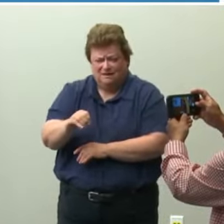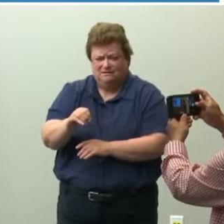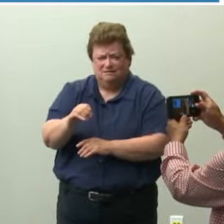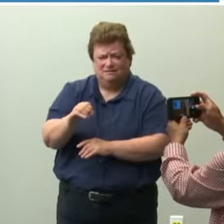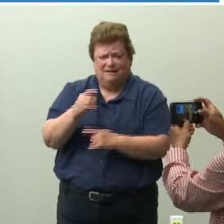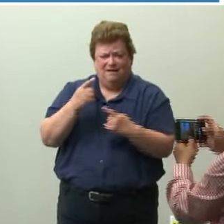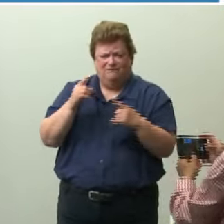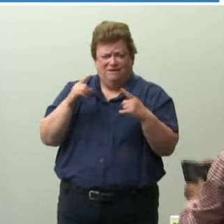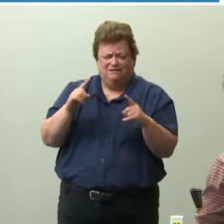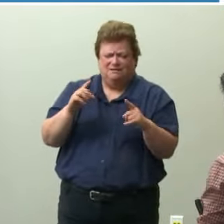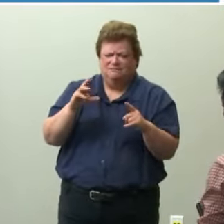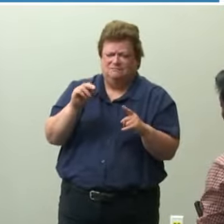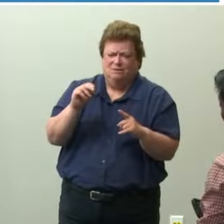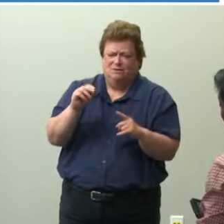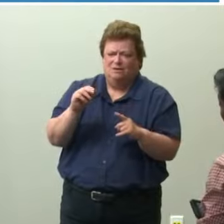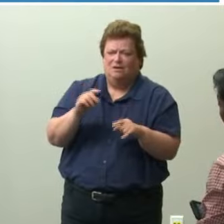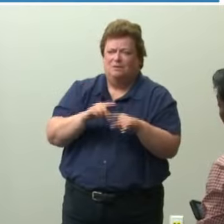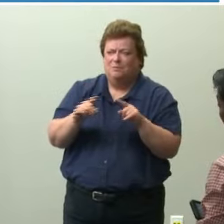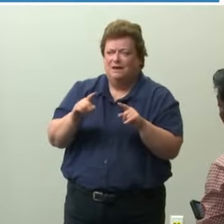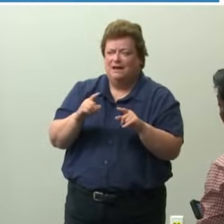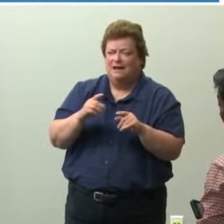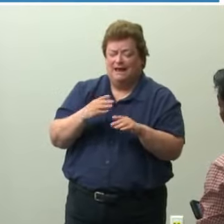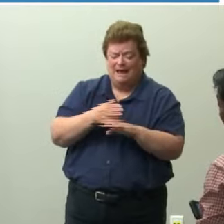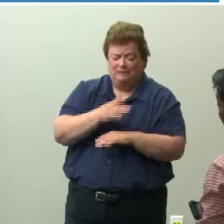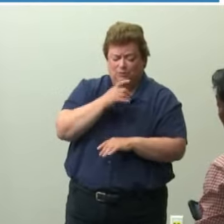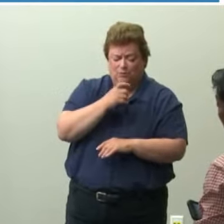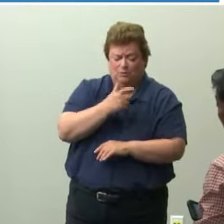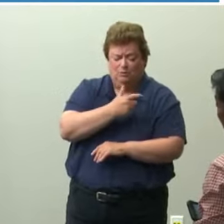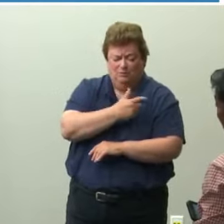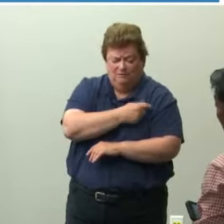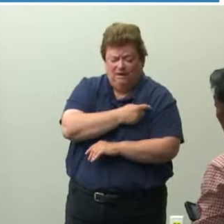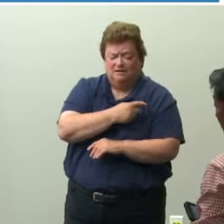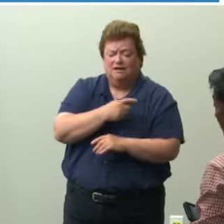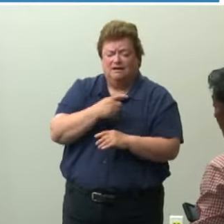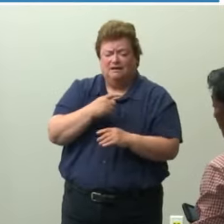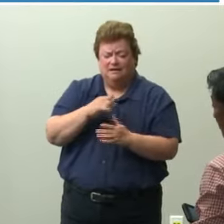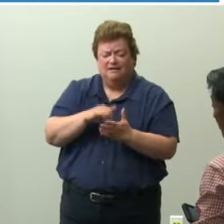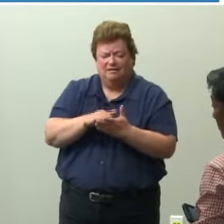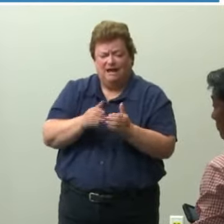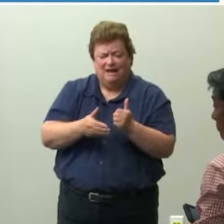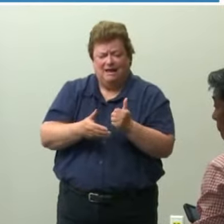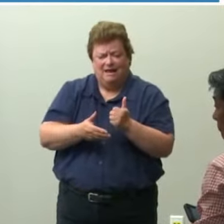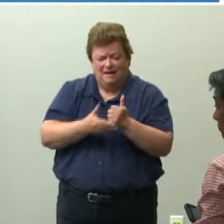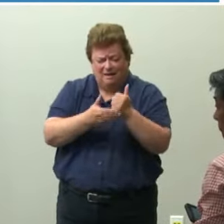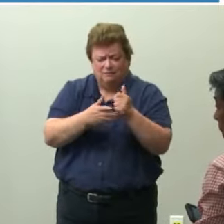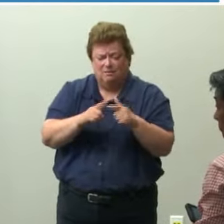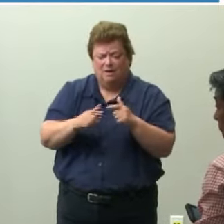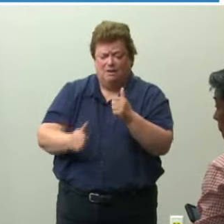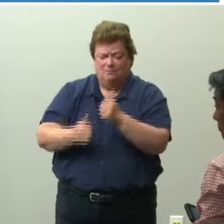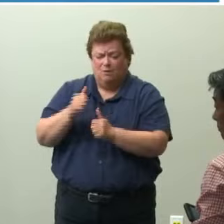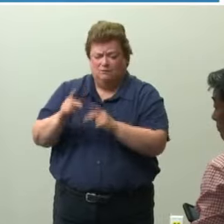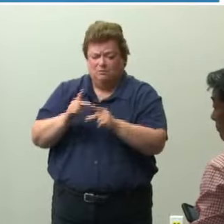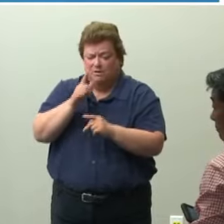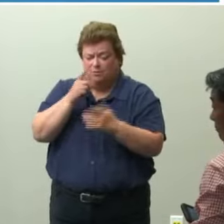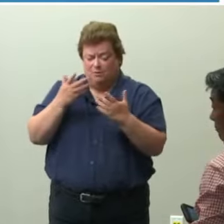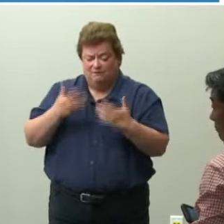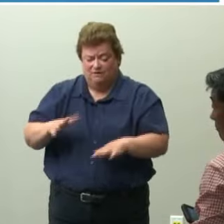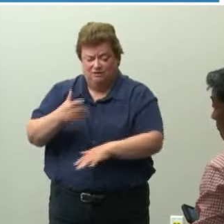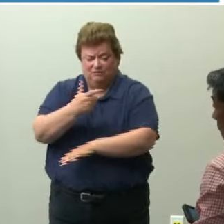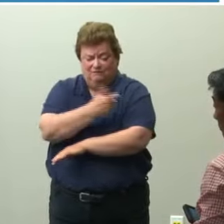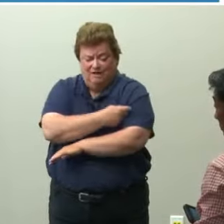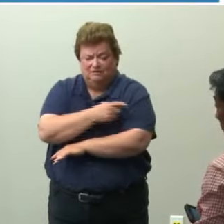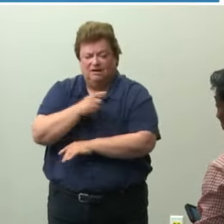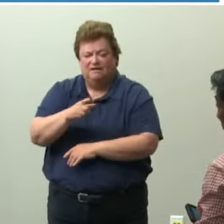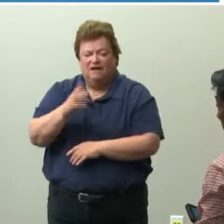some infections after vaccination are to be expected. However, the vast majority of people who are vaccinated